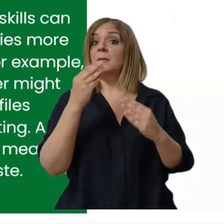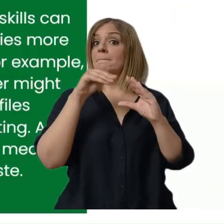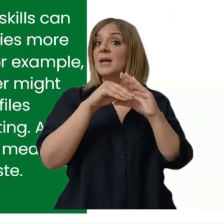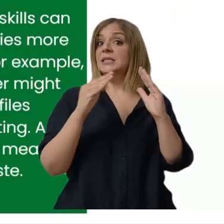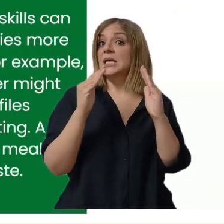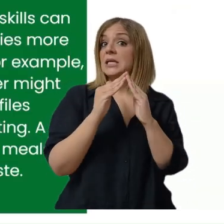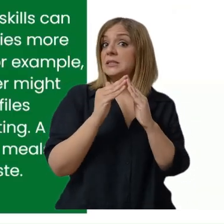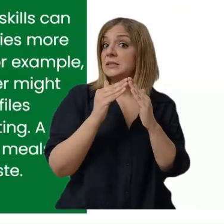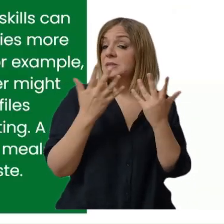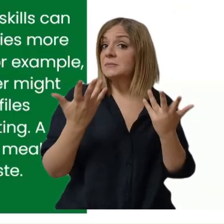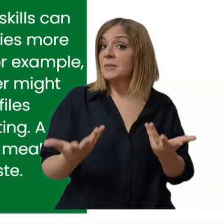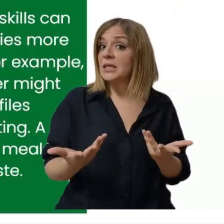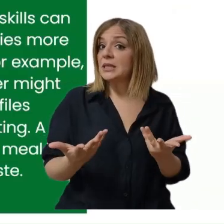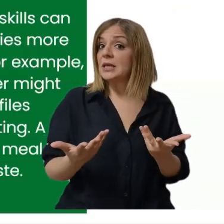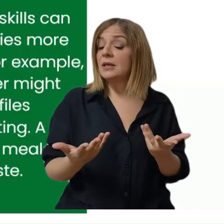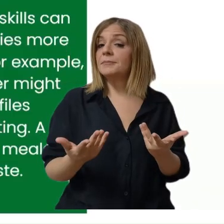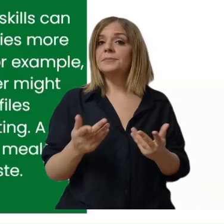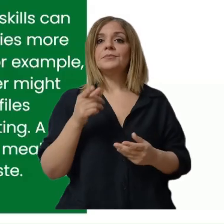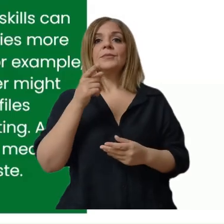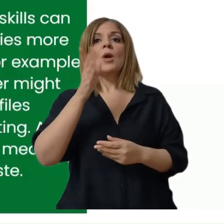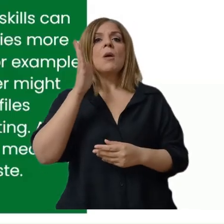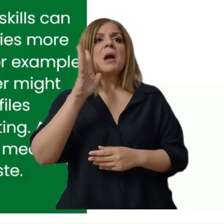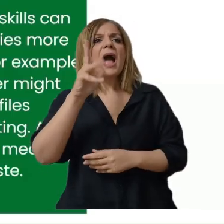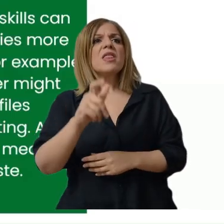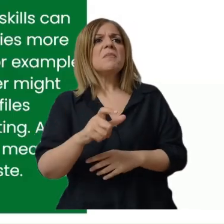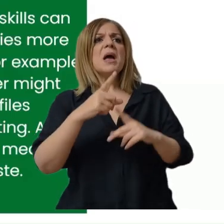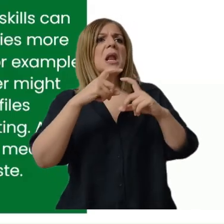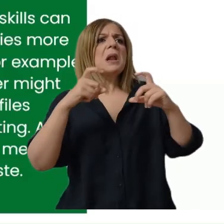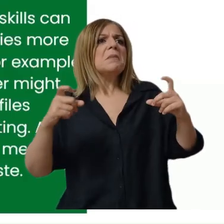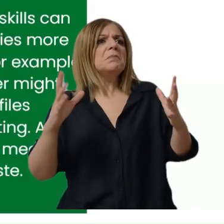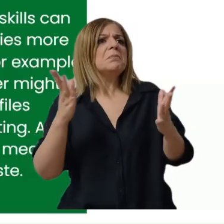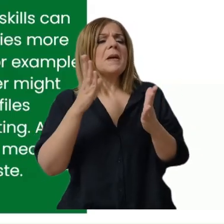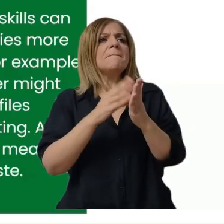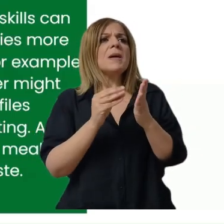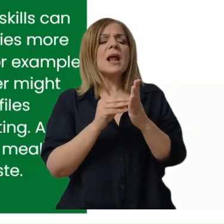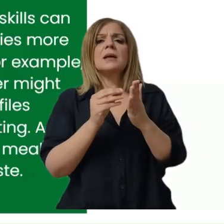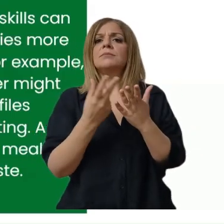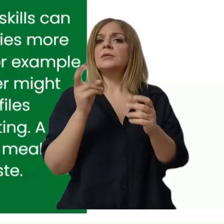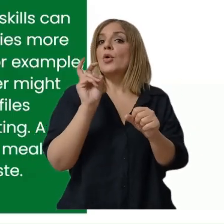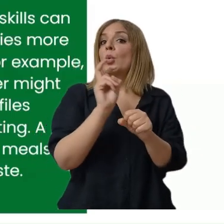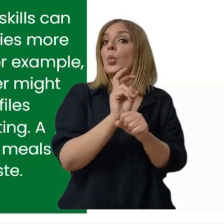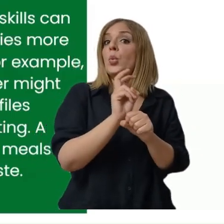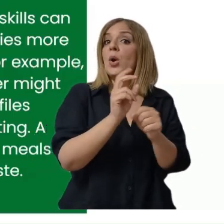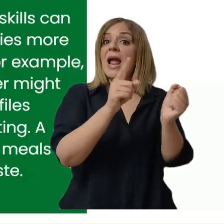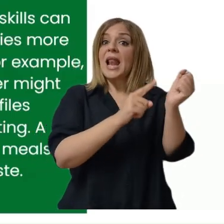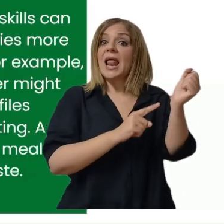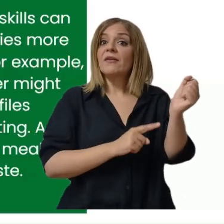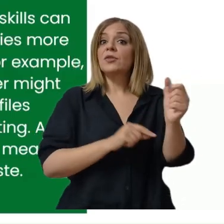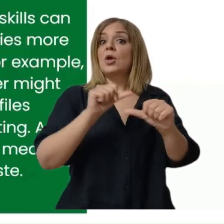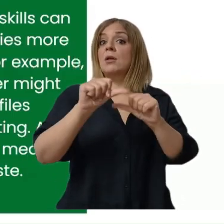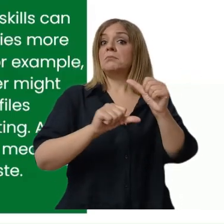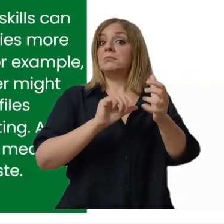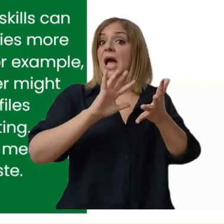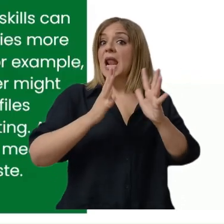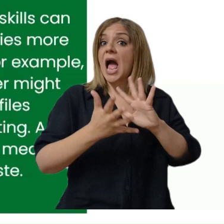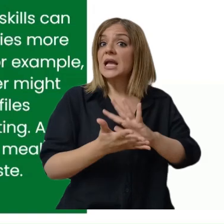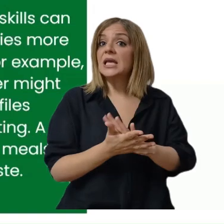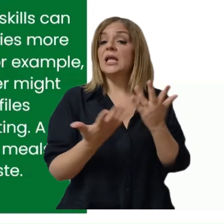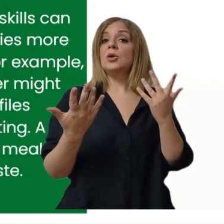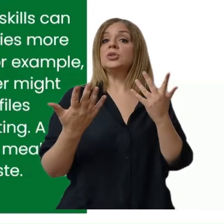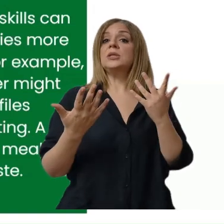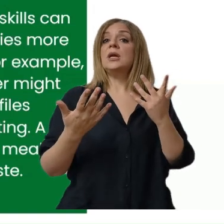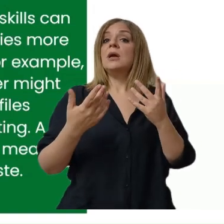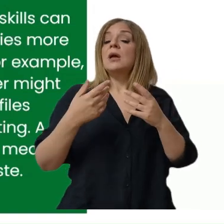home. So you can do daily stuff like save electricity or do recycling and